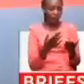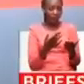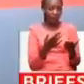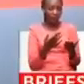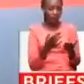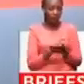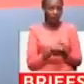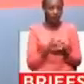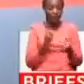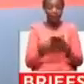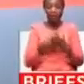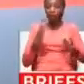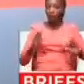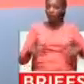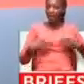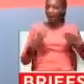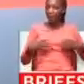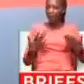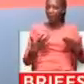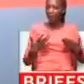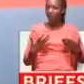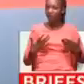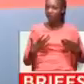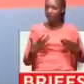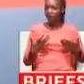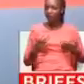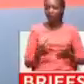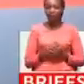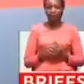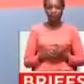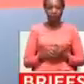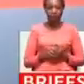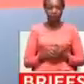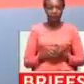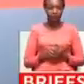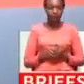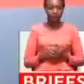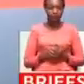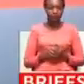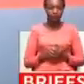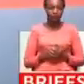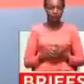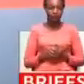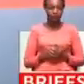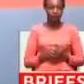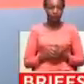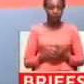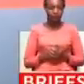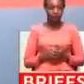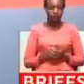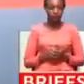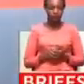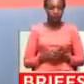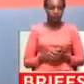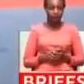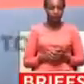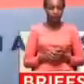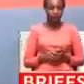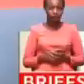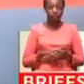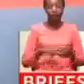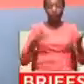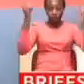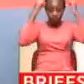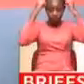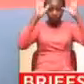obviously, I was really excited. And I think that's one of the two entrances the enemy uses into a human being's life. Either extreme excitement